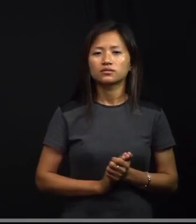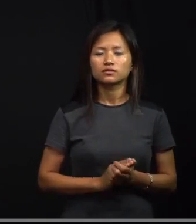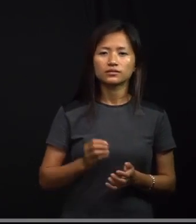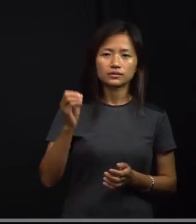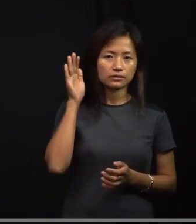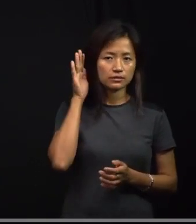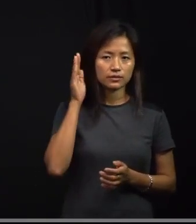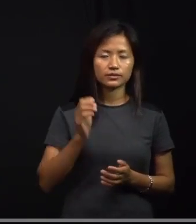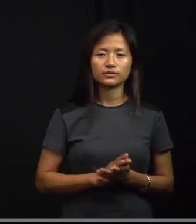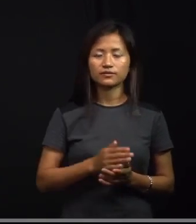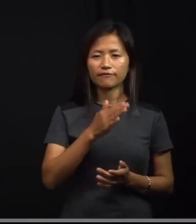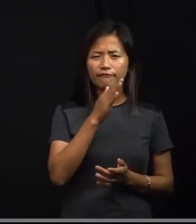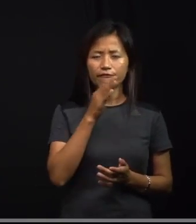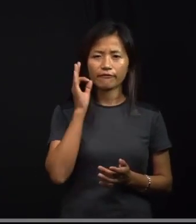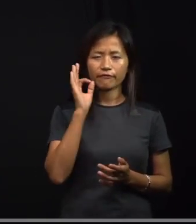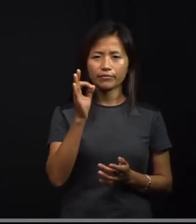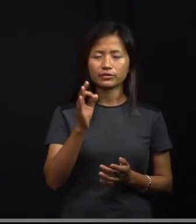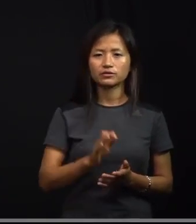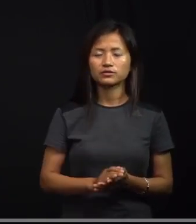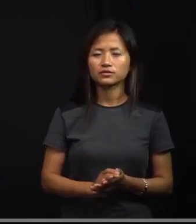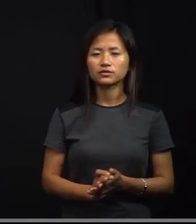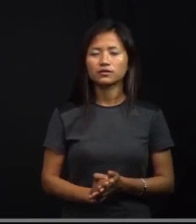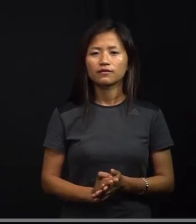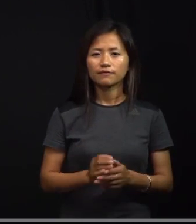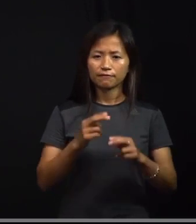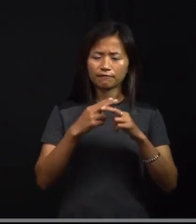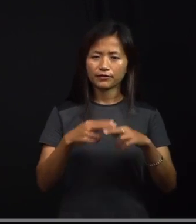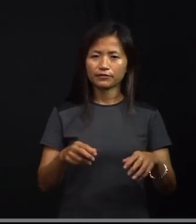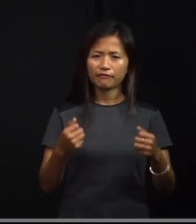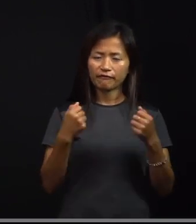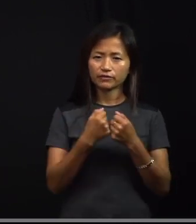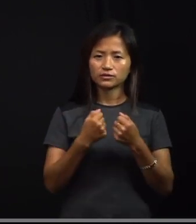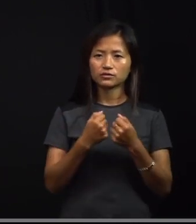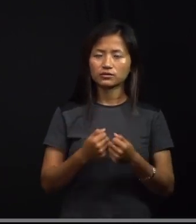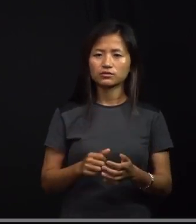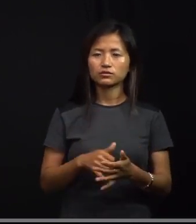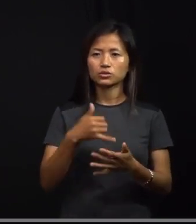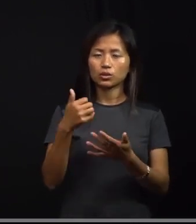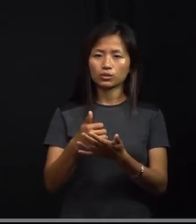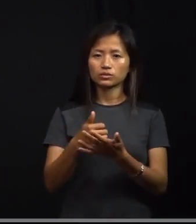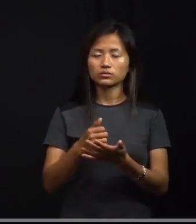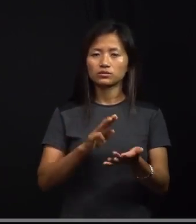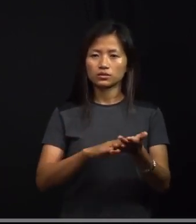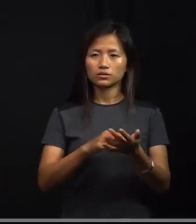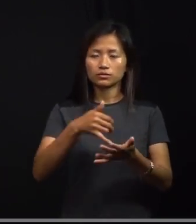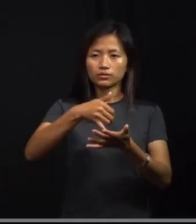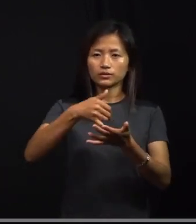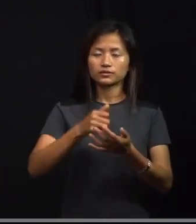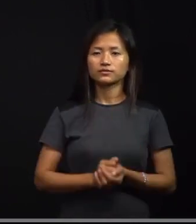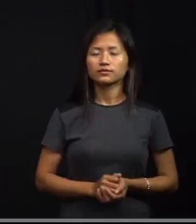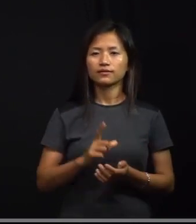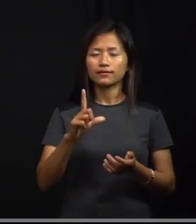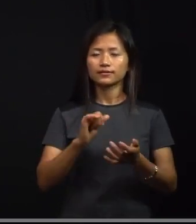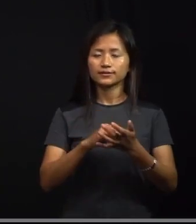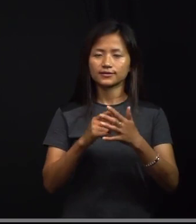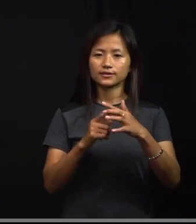is a very famous Indian. He was a freedom fighter. He won the Nobel Prize for Literature, right? So